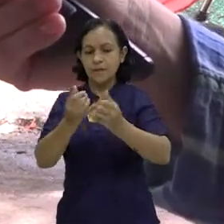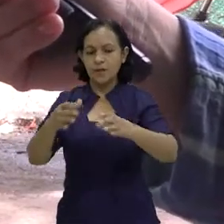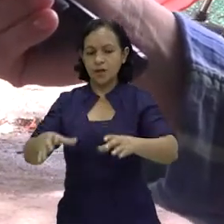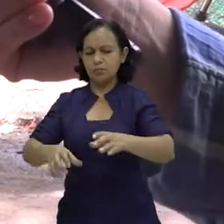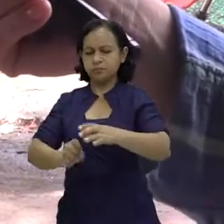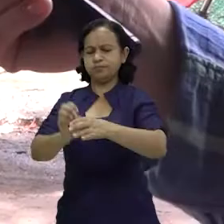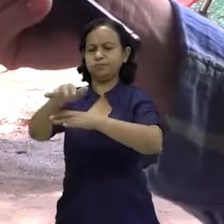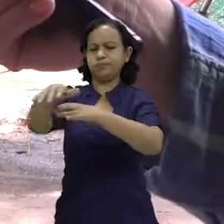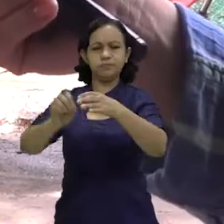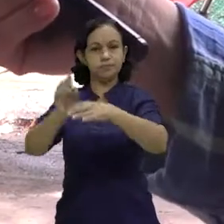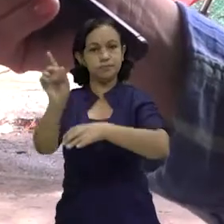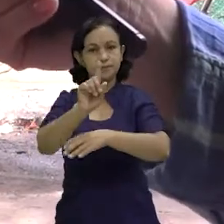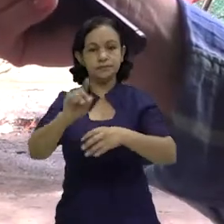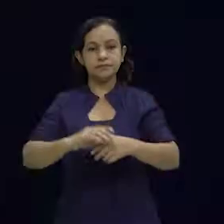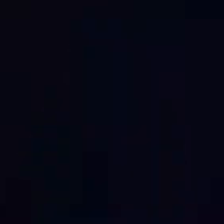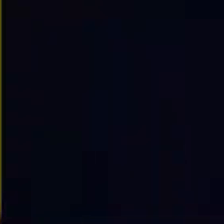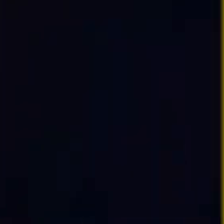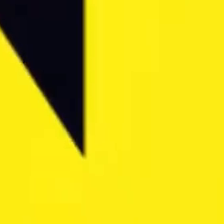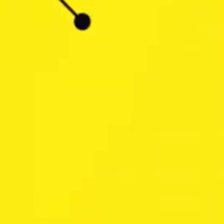manholes and all that.